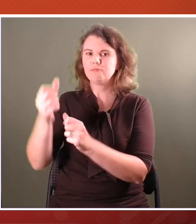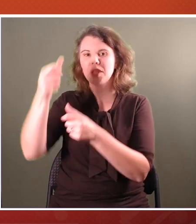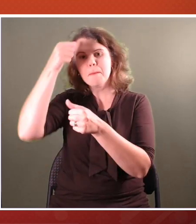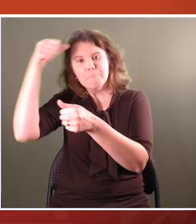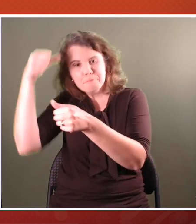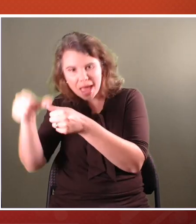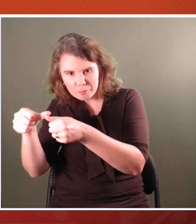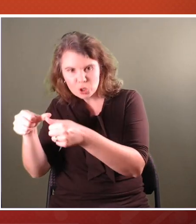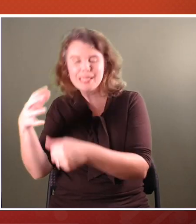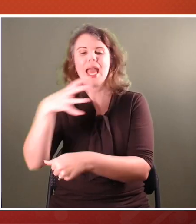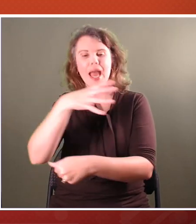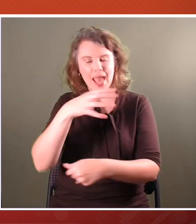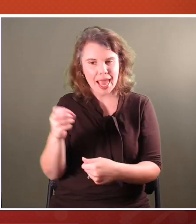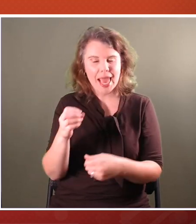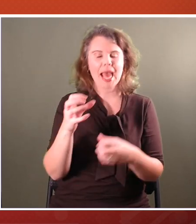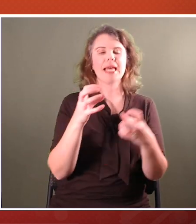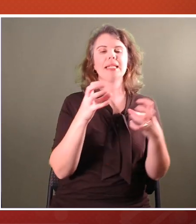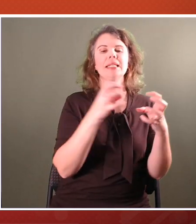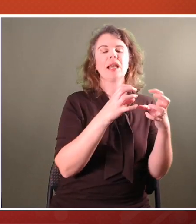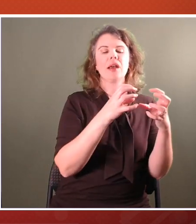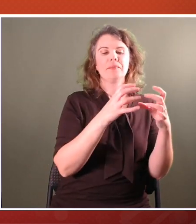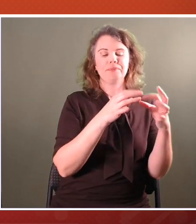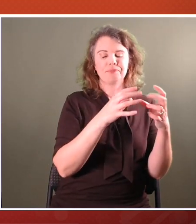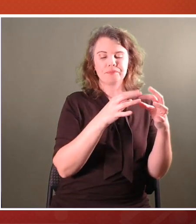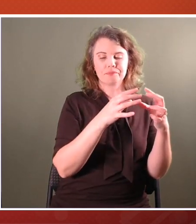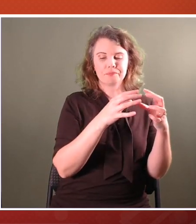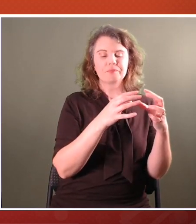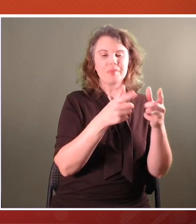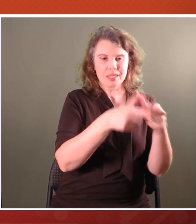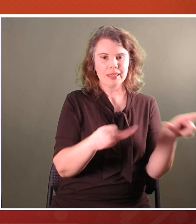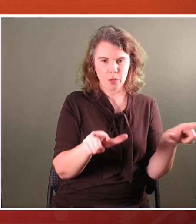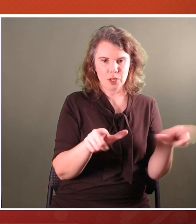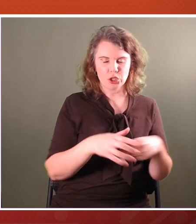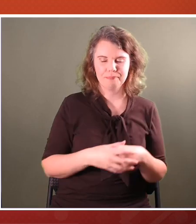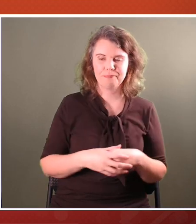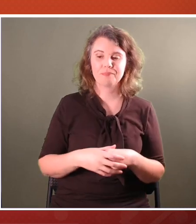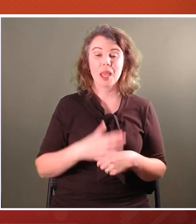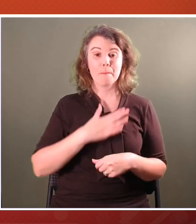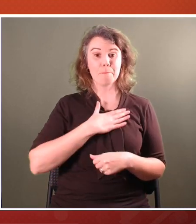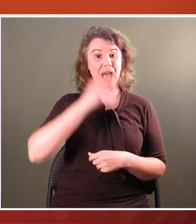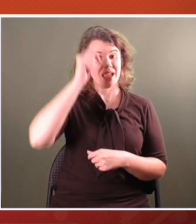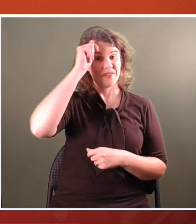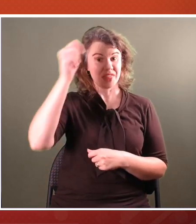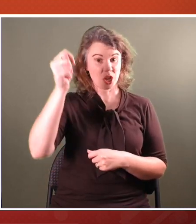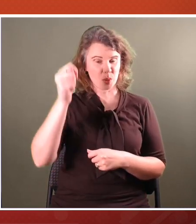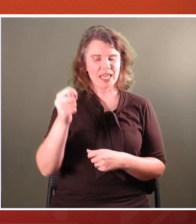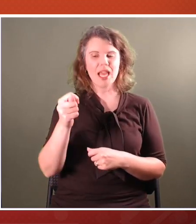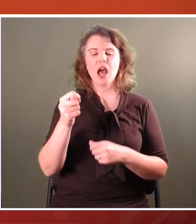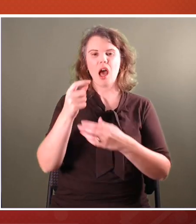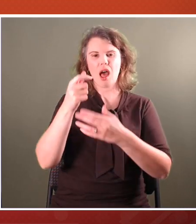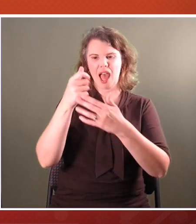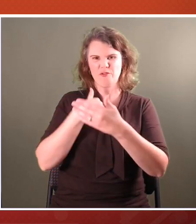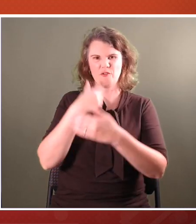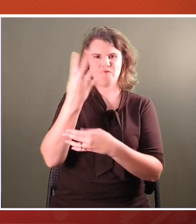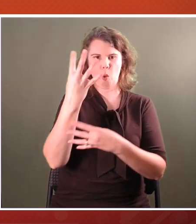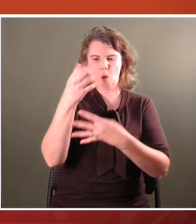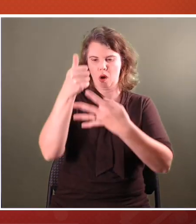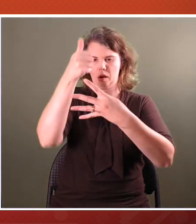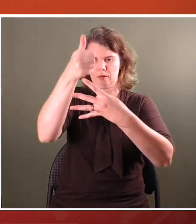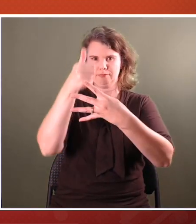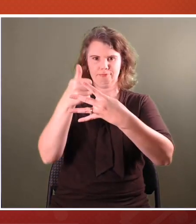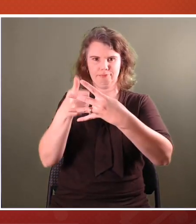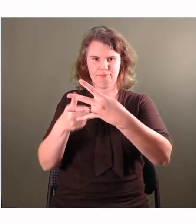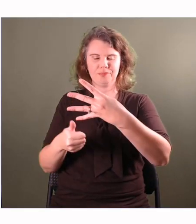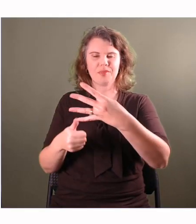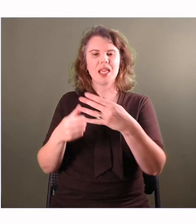deal with both language and memory. So we're going to have to go back and forth. And actually, the theory is composed of 4 what I call